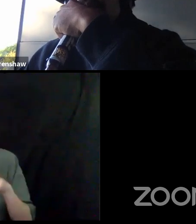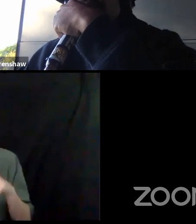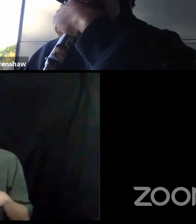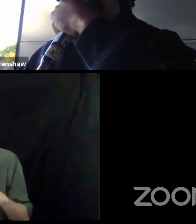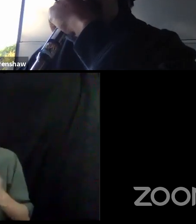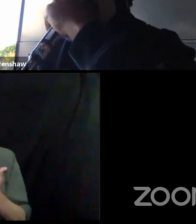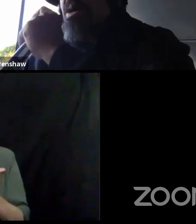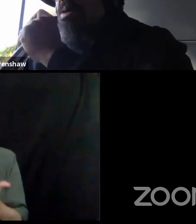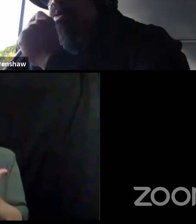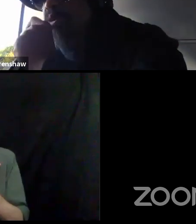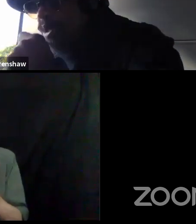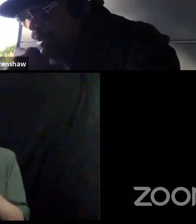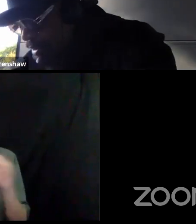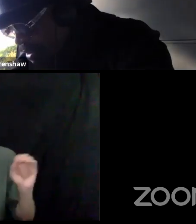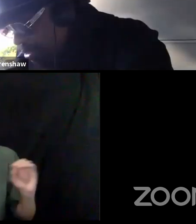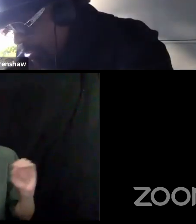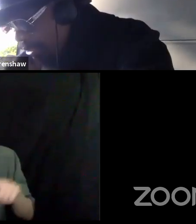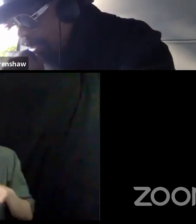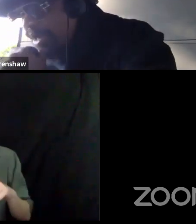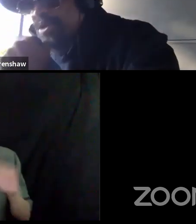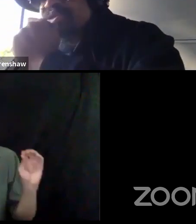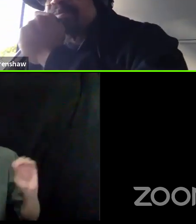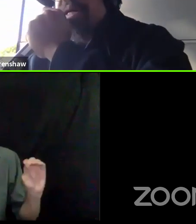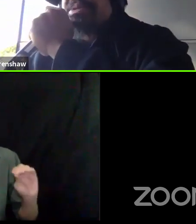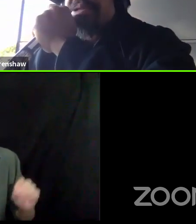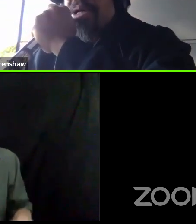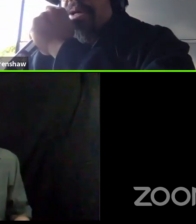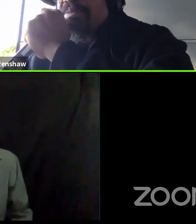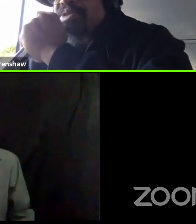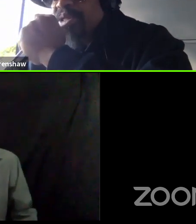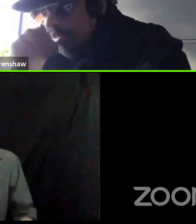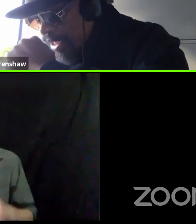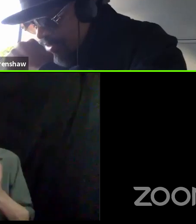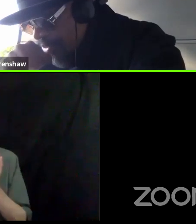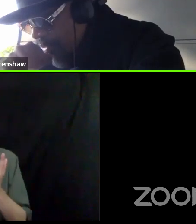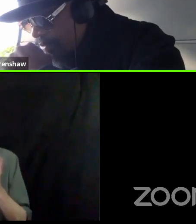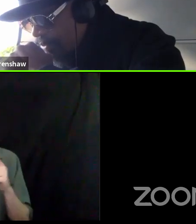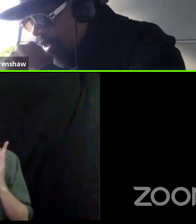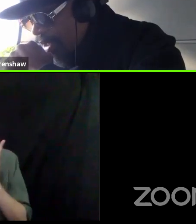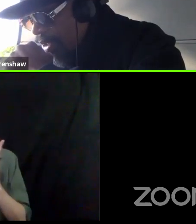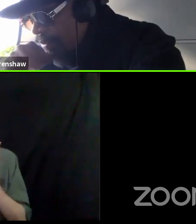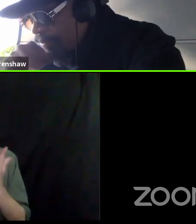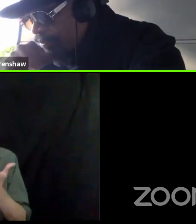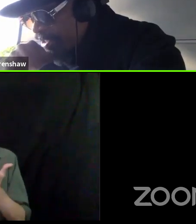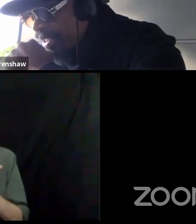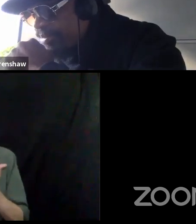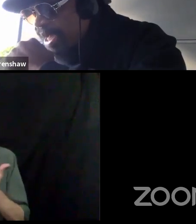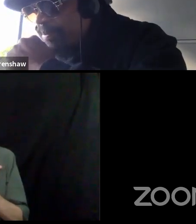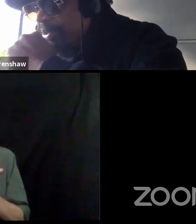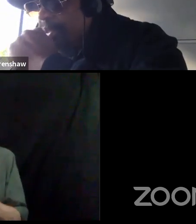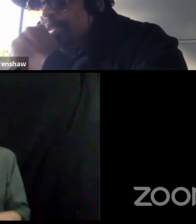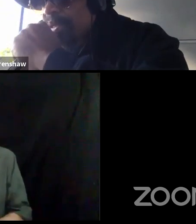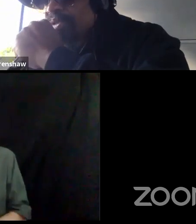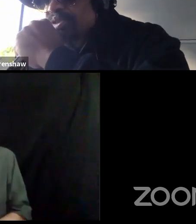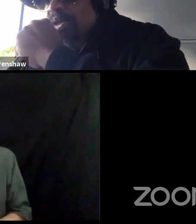hear the lyrics. It's hard for us to hear what you're saying. I know sometimes these technological... Definitely,